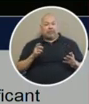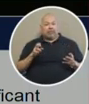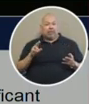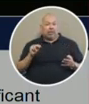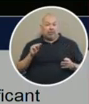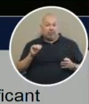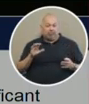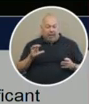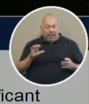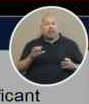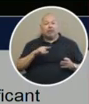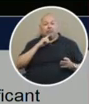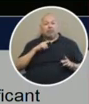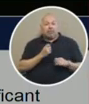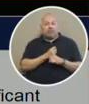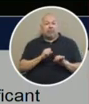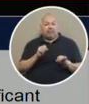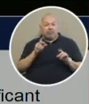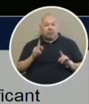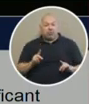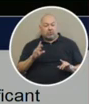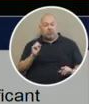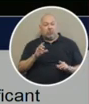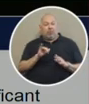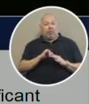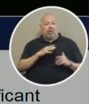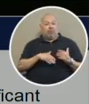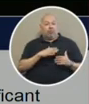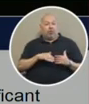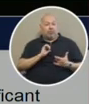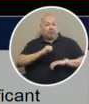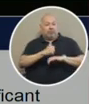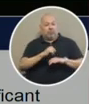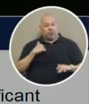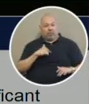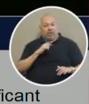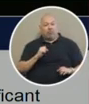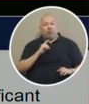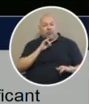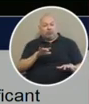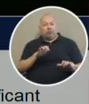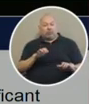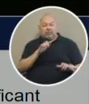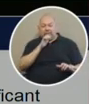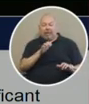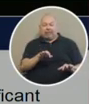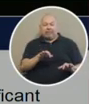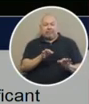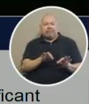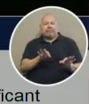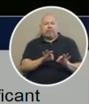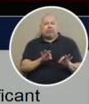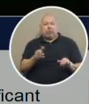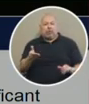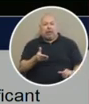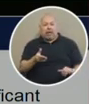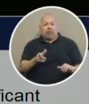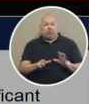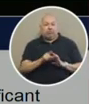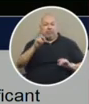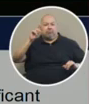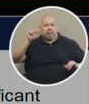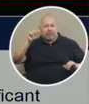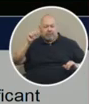Manager for Public Safety. So with that process in place, we're able to put a freeze on non-essential hiring